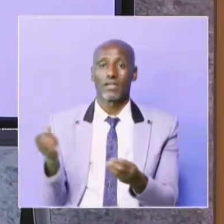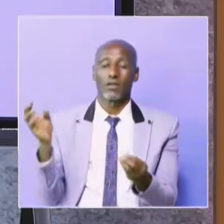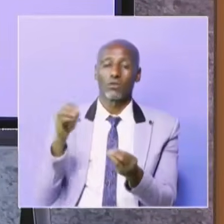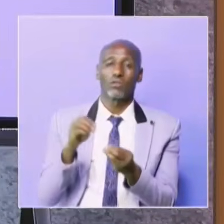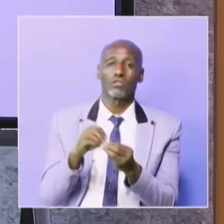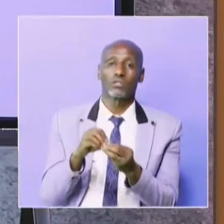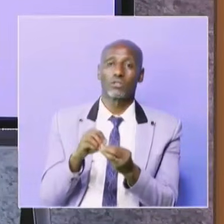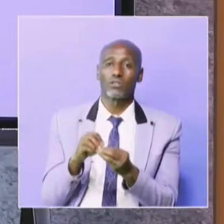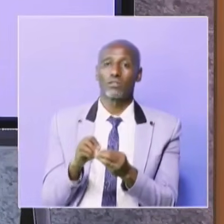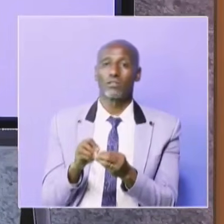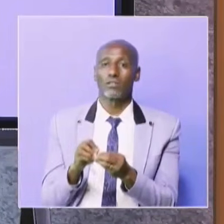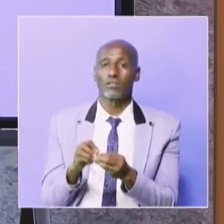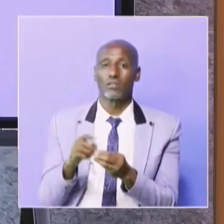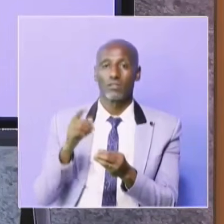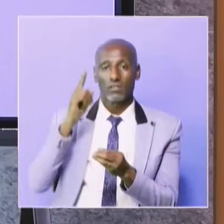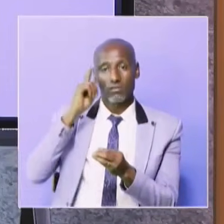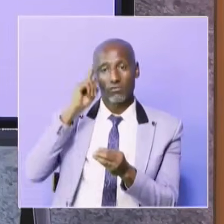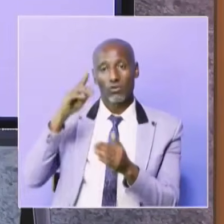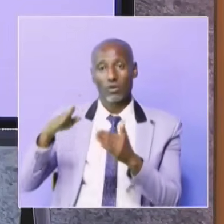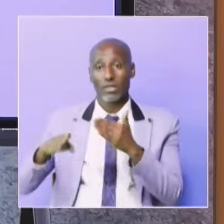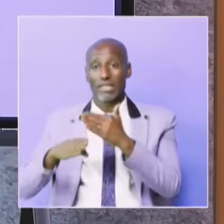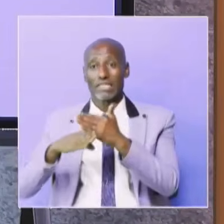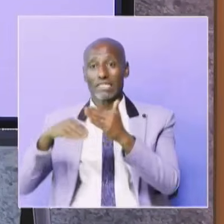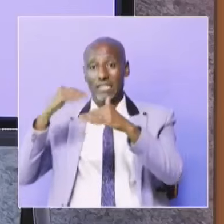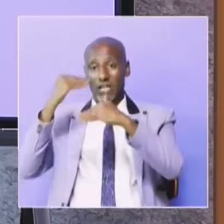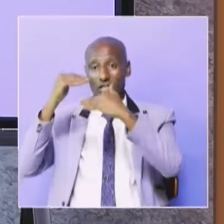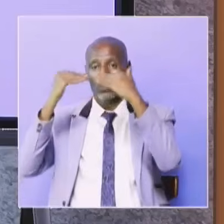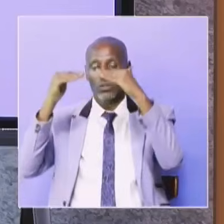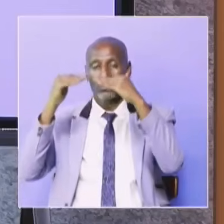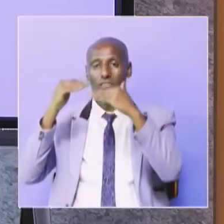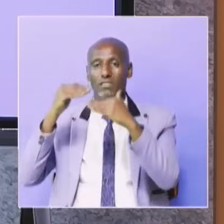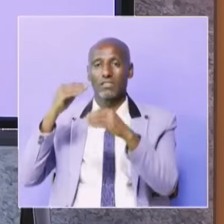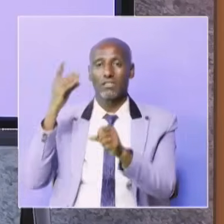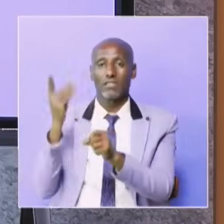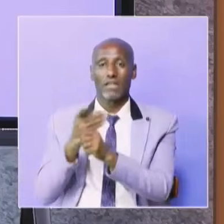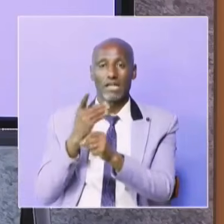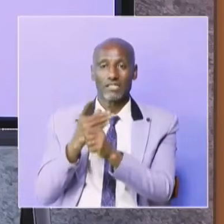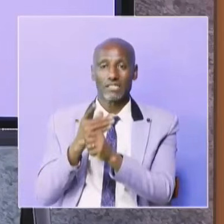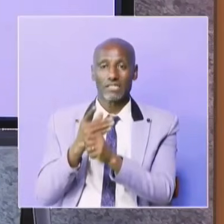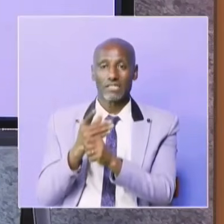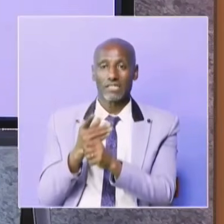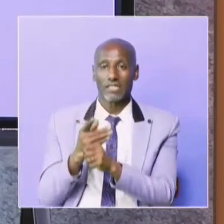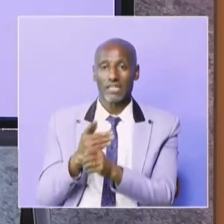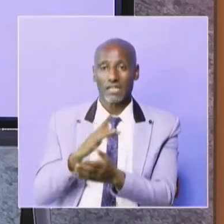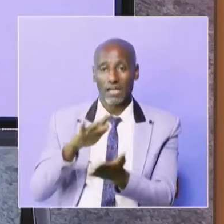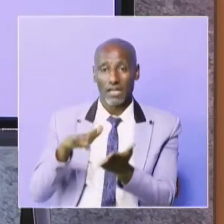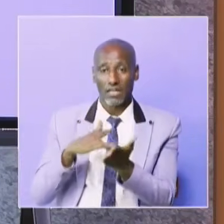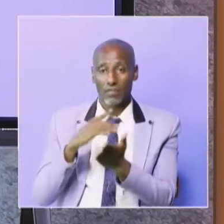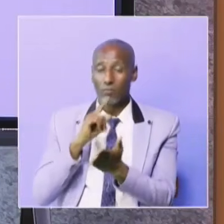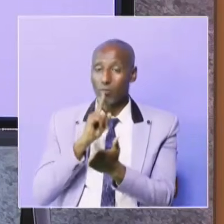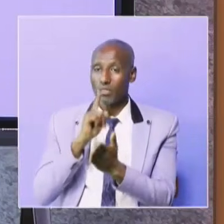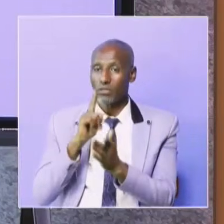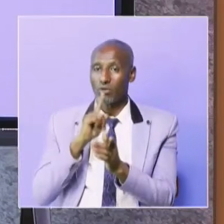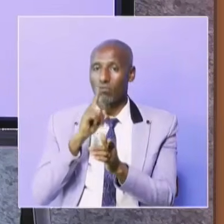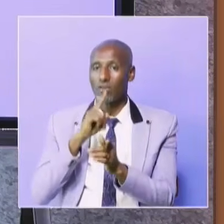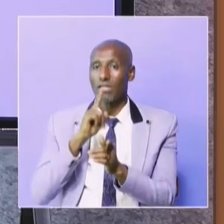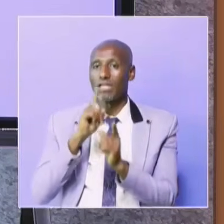can use it for schedules and for actions that happen at the moment of speaking.